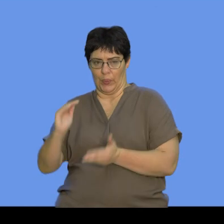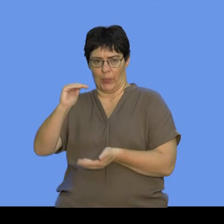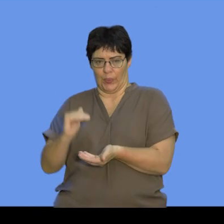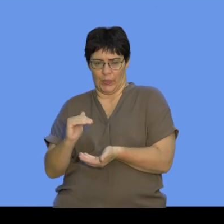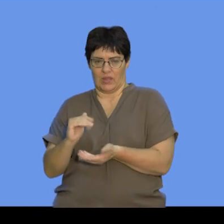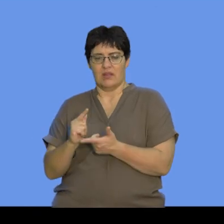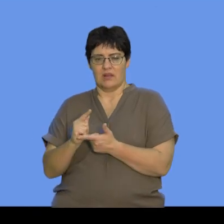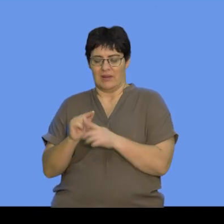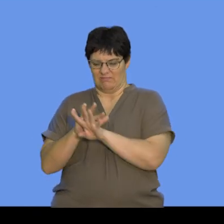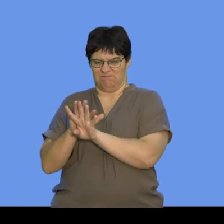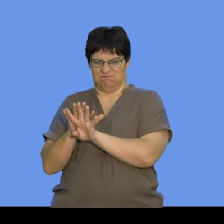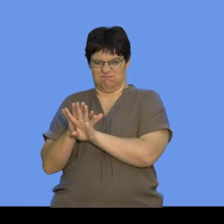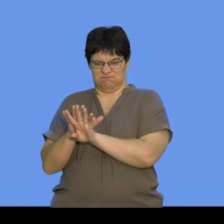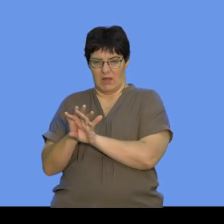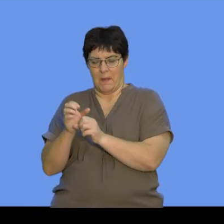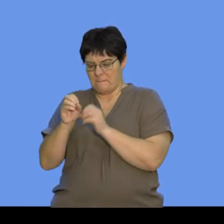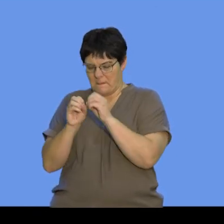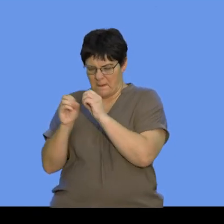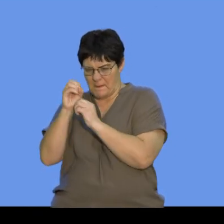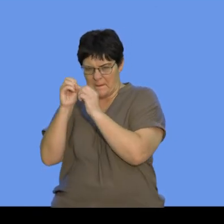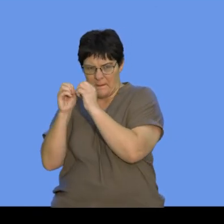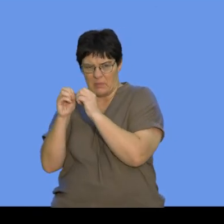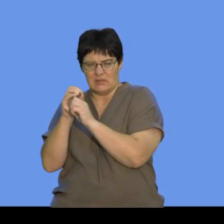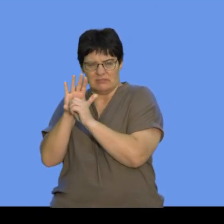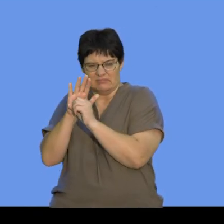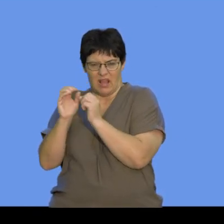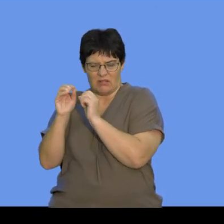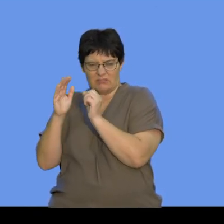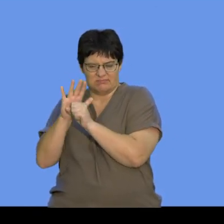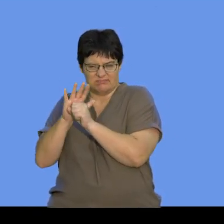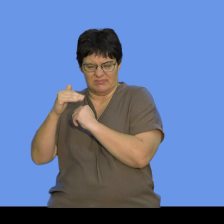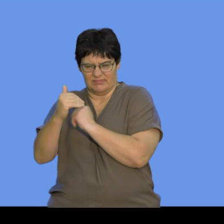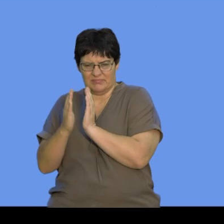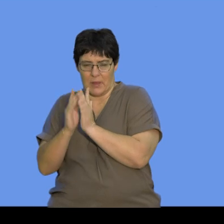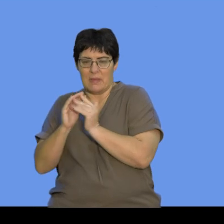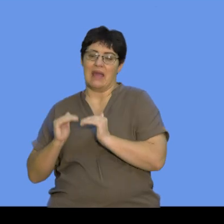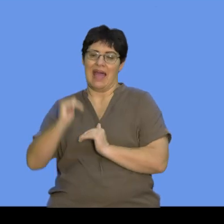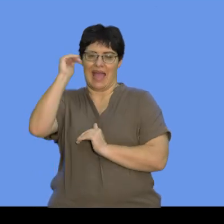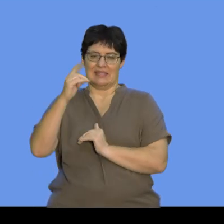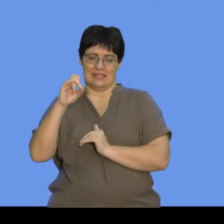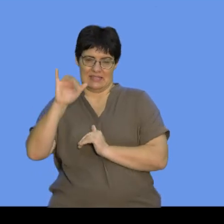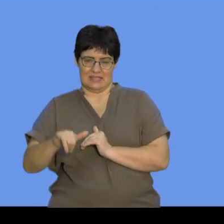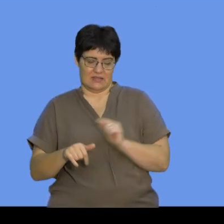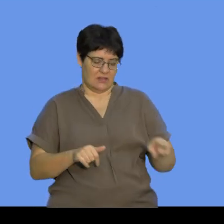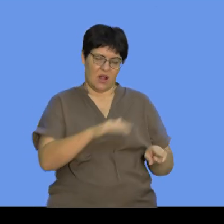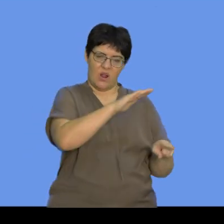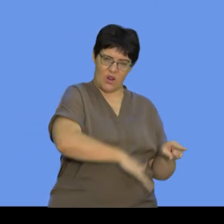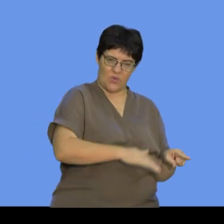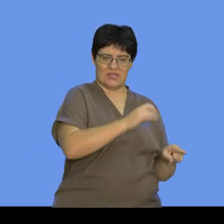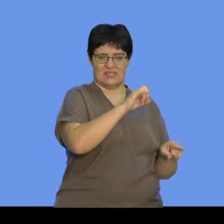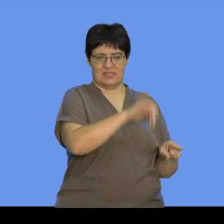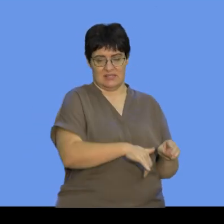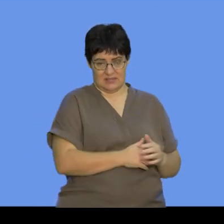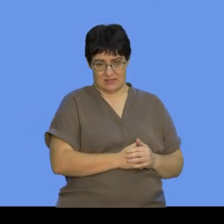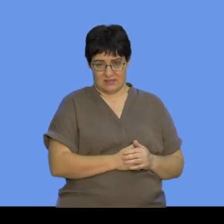metal, which are closely packed, you know, very tight. As a result, this will be high density and this will be low density. So this metal